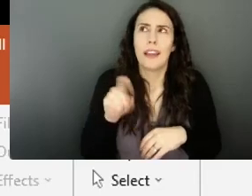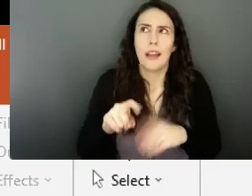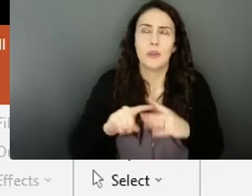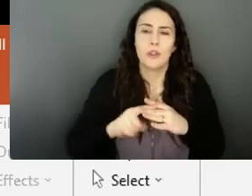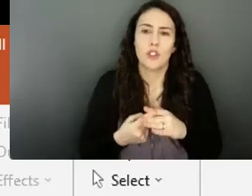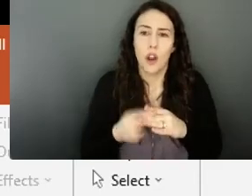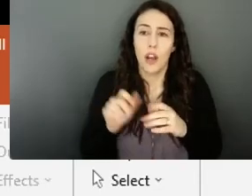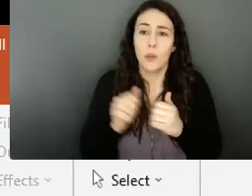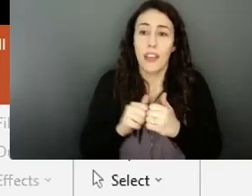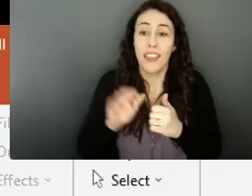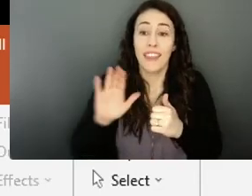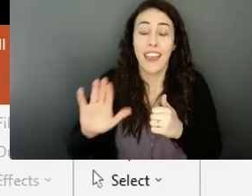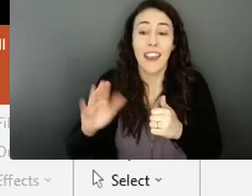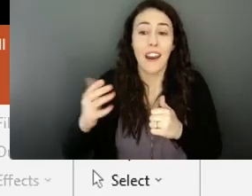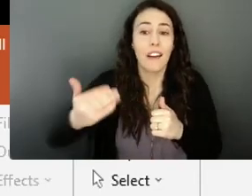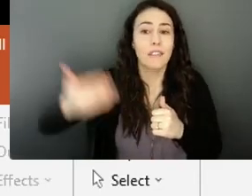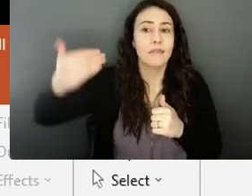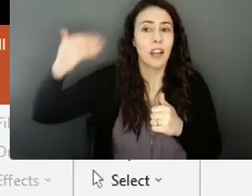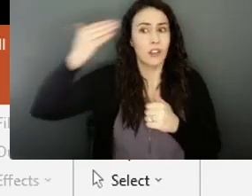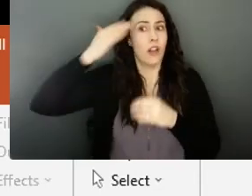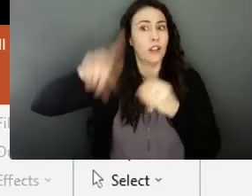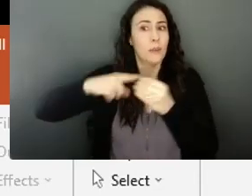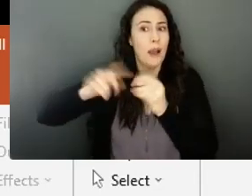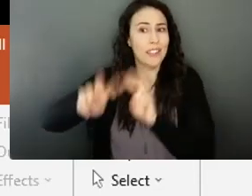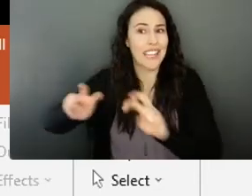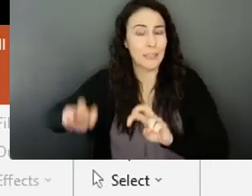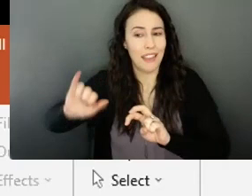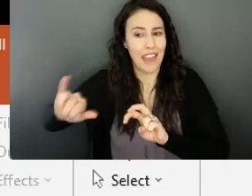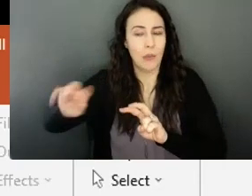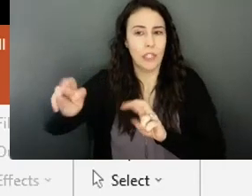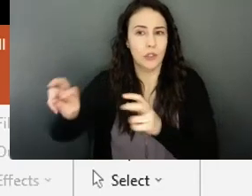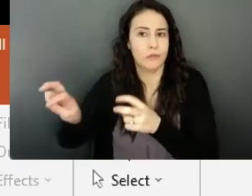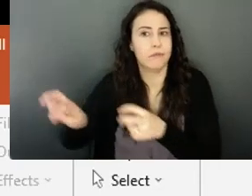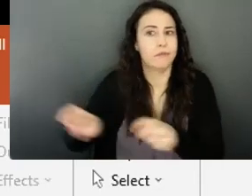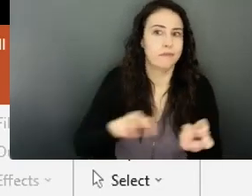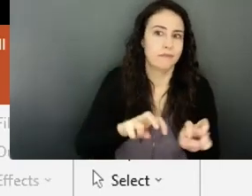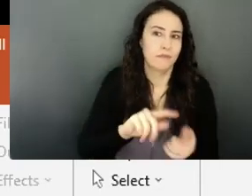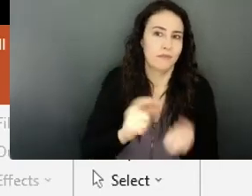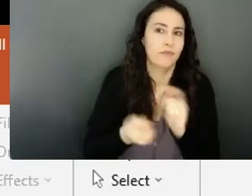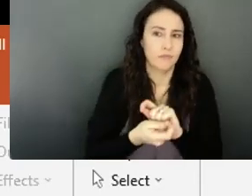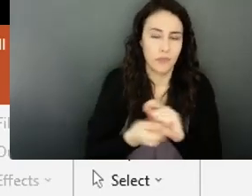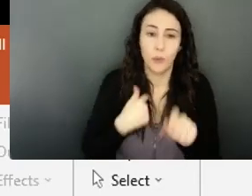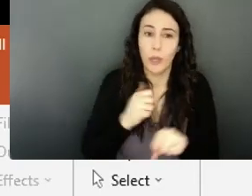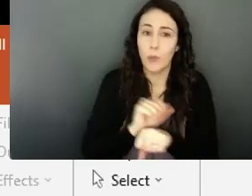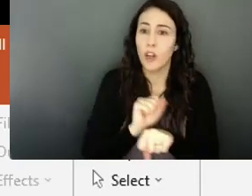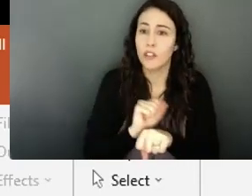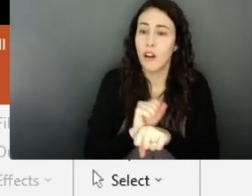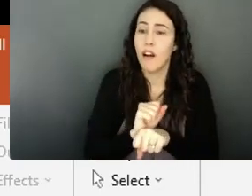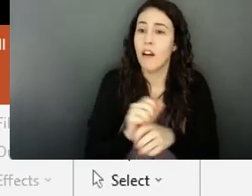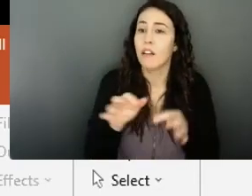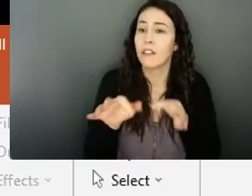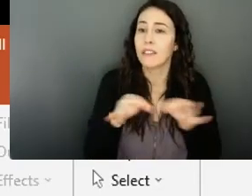as preconceived notions about assessment. So we worked on defining assessment